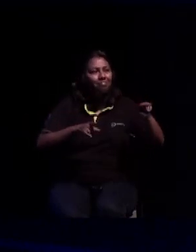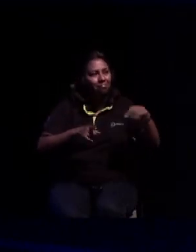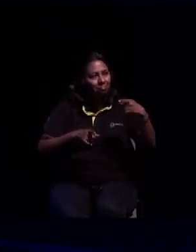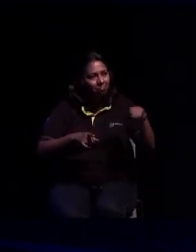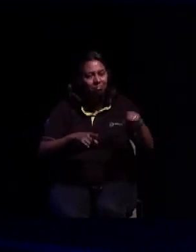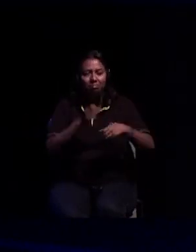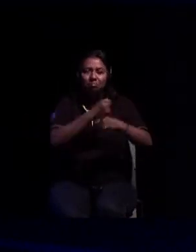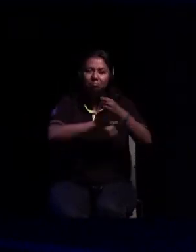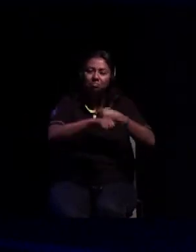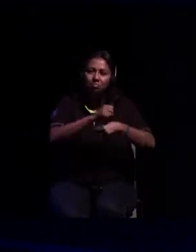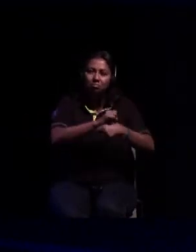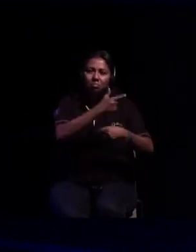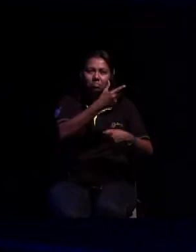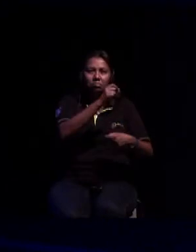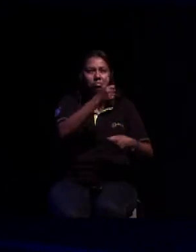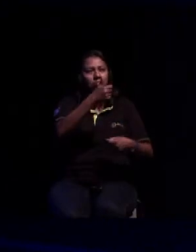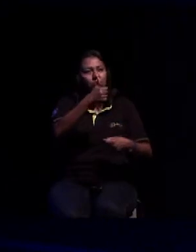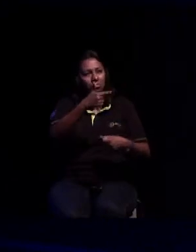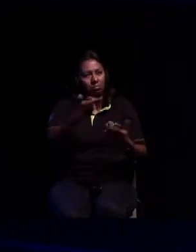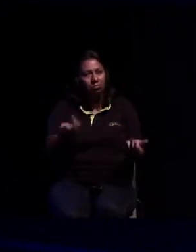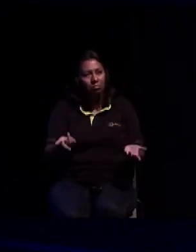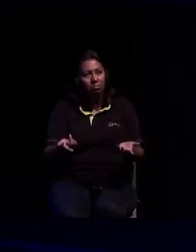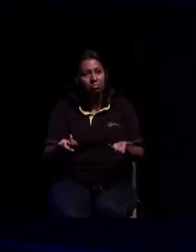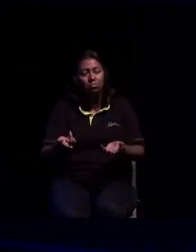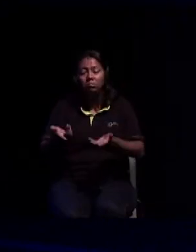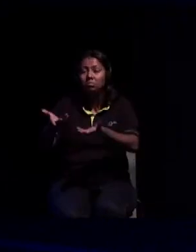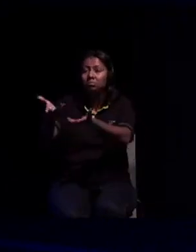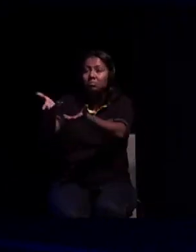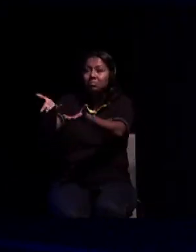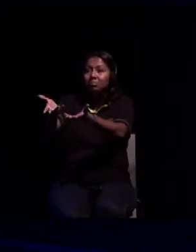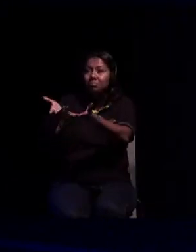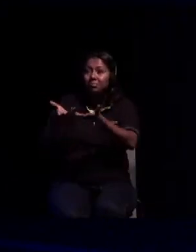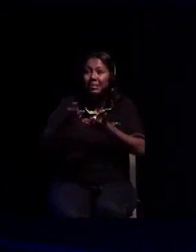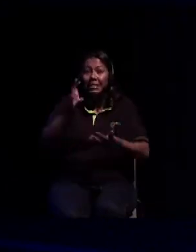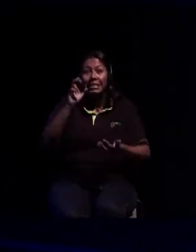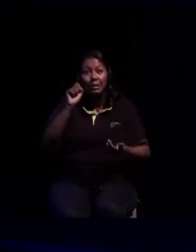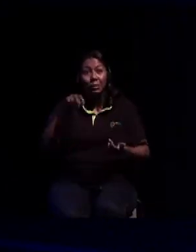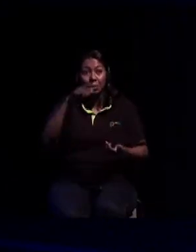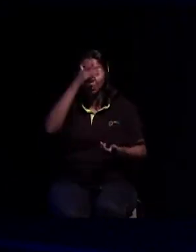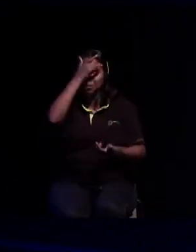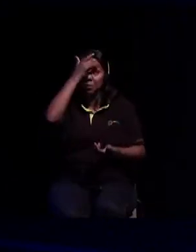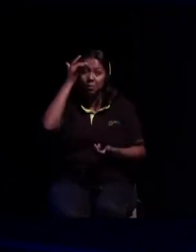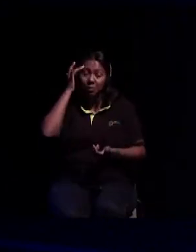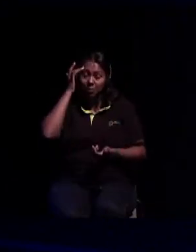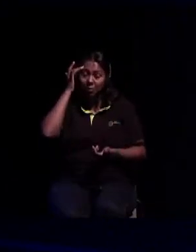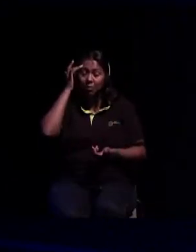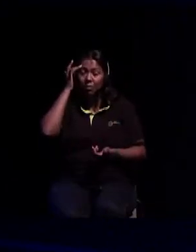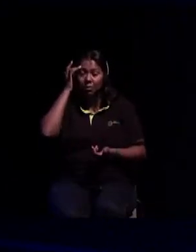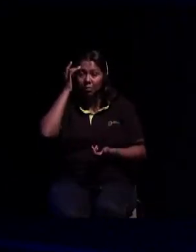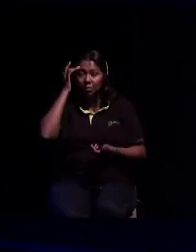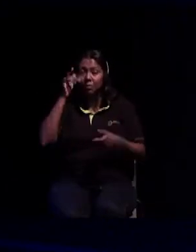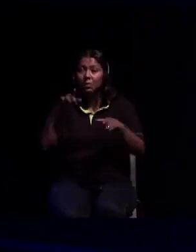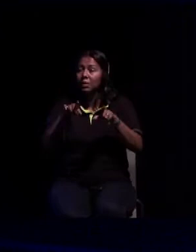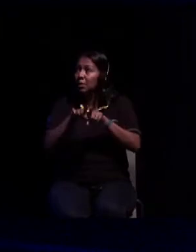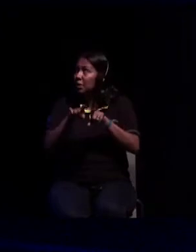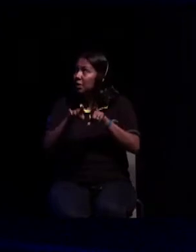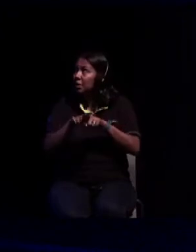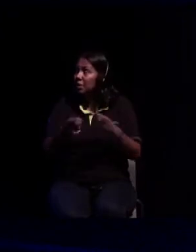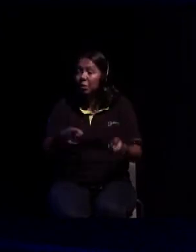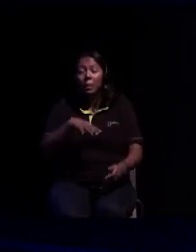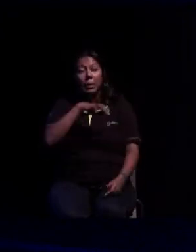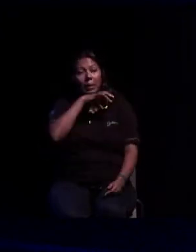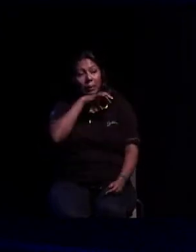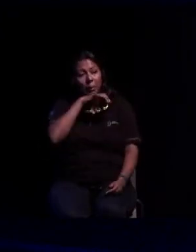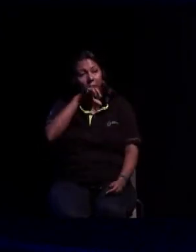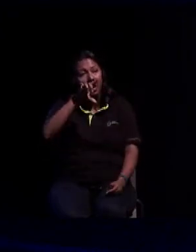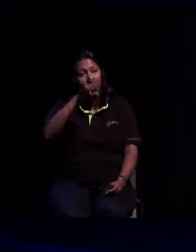island, and bringing in 5,000 people. SeaLink was directly behind that they got infrastructure for a property that they